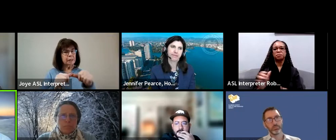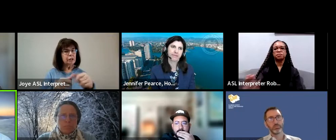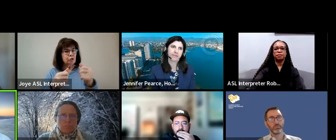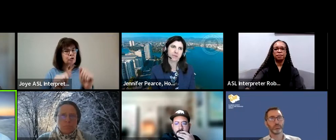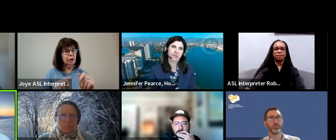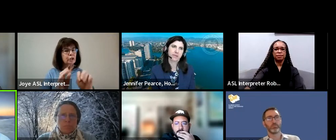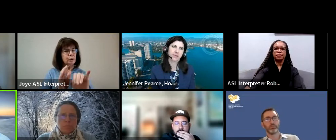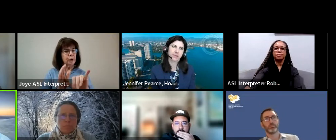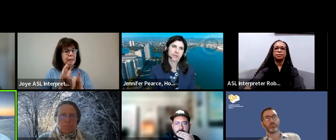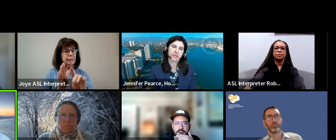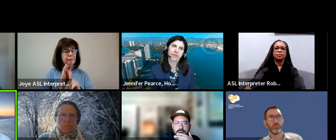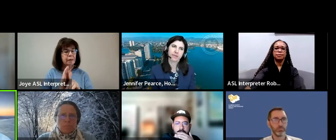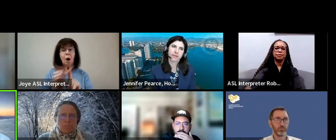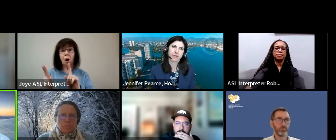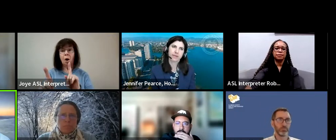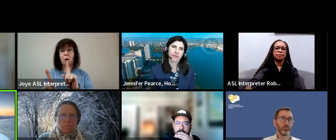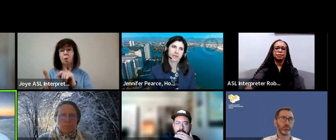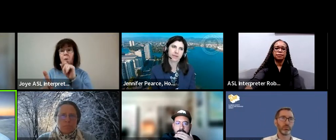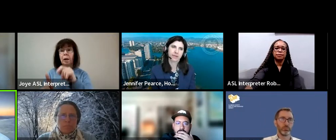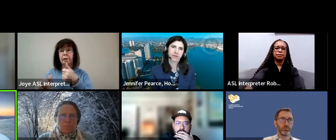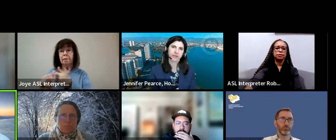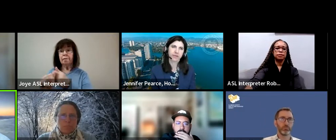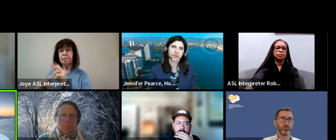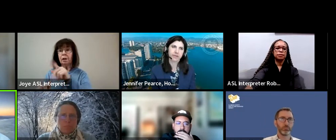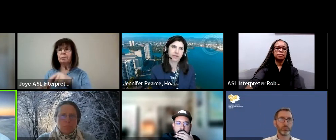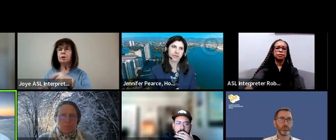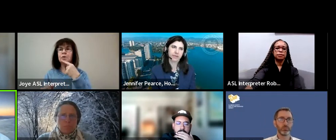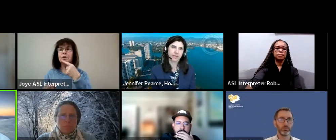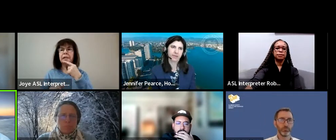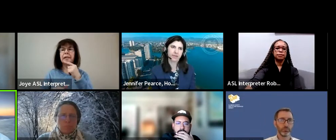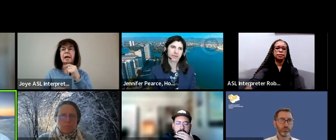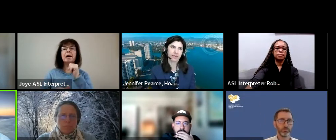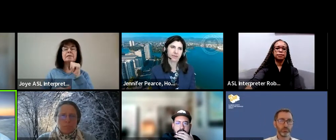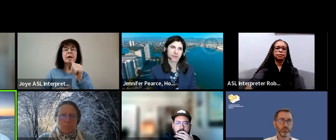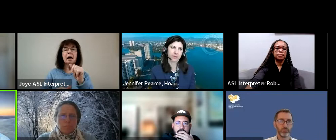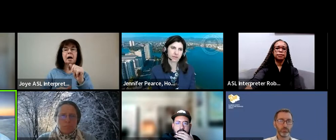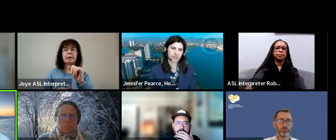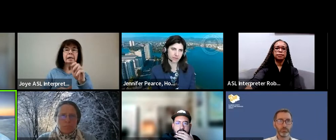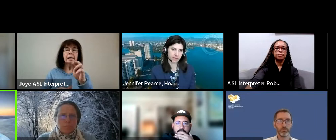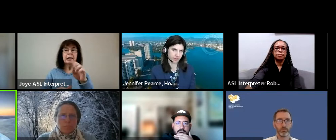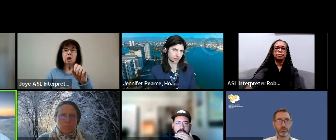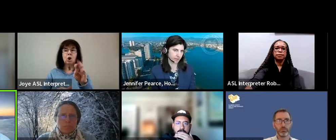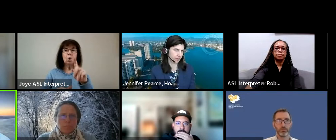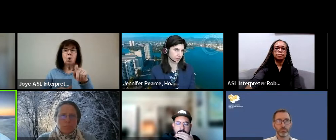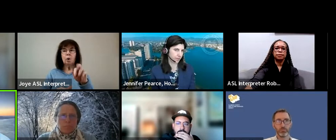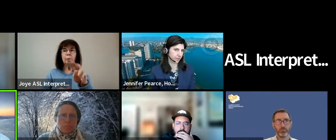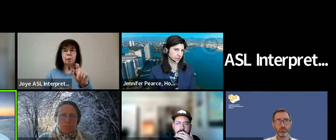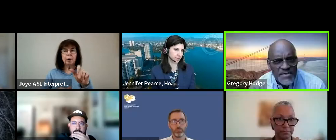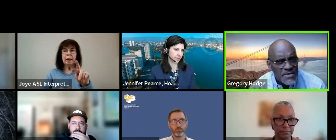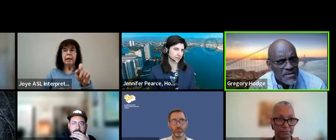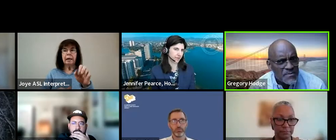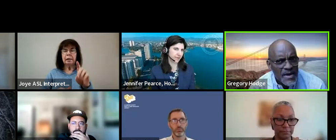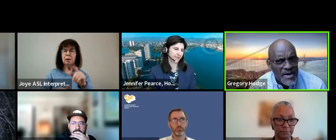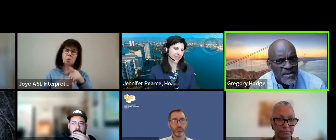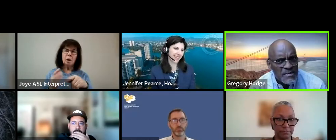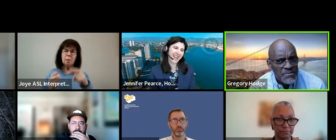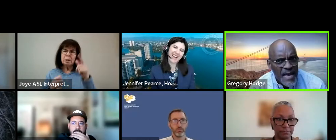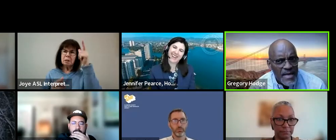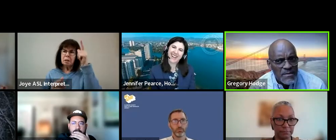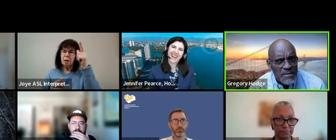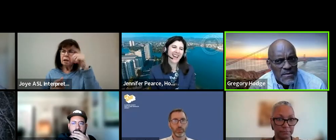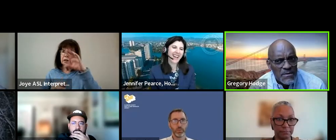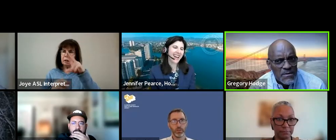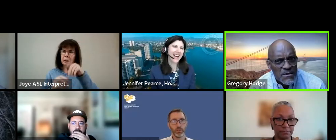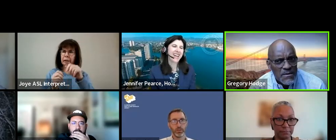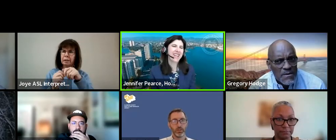Okay, one quick follow-up. I noticed you said the unincorporated areas of the county were included. What was the logic behind